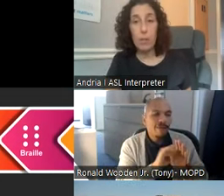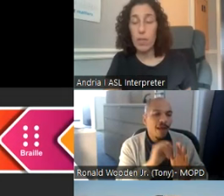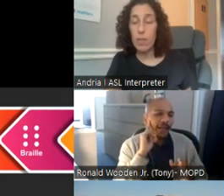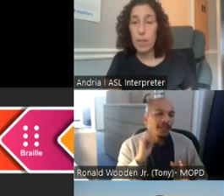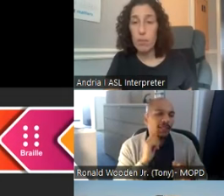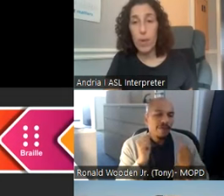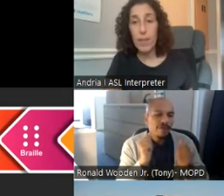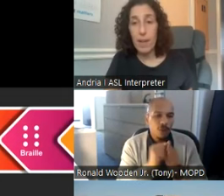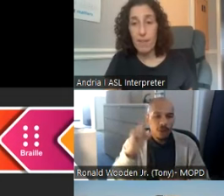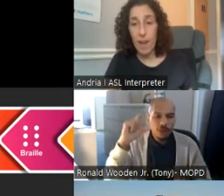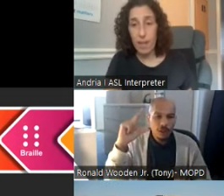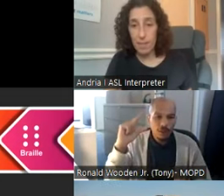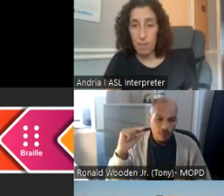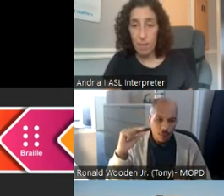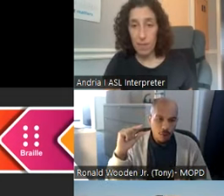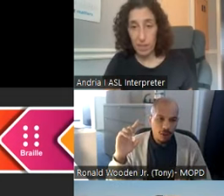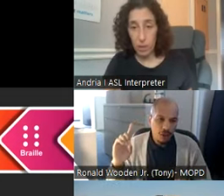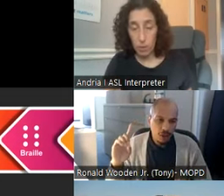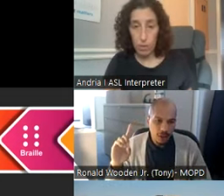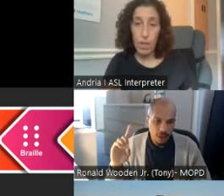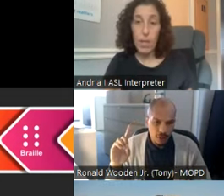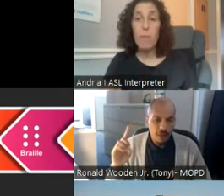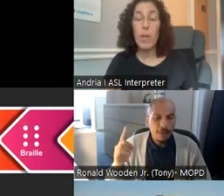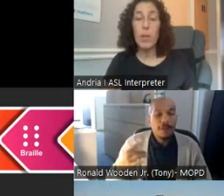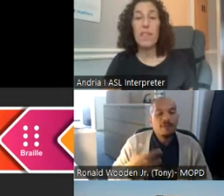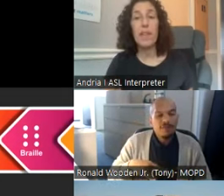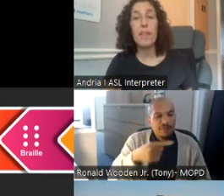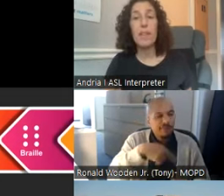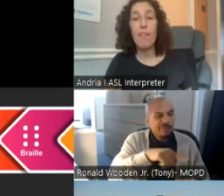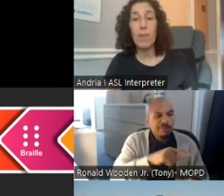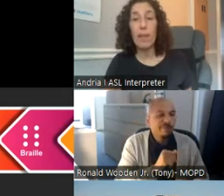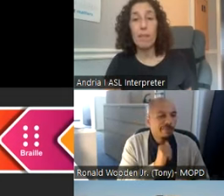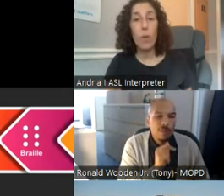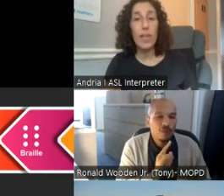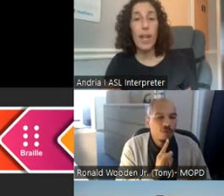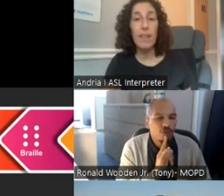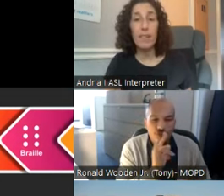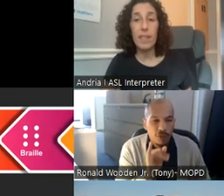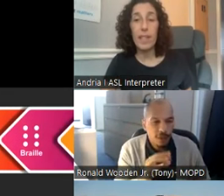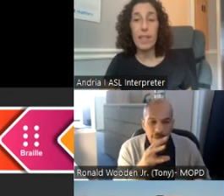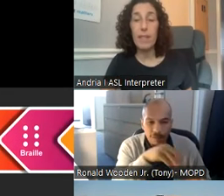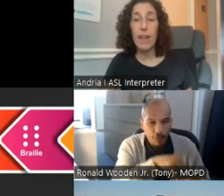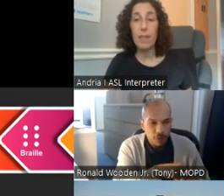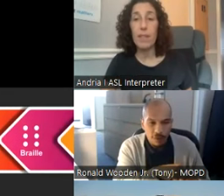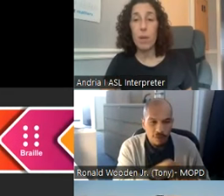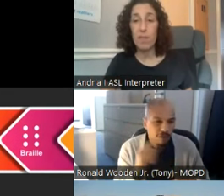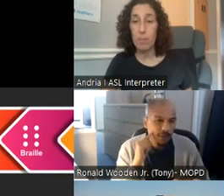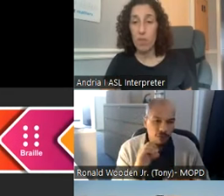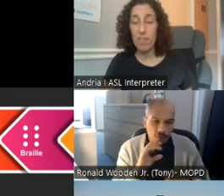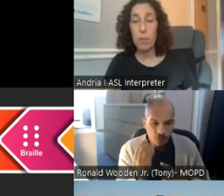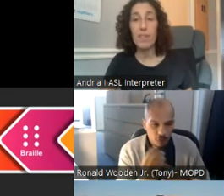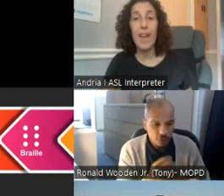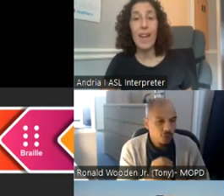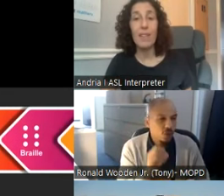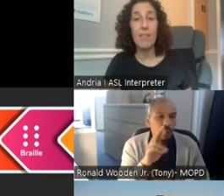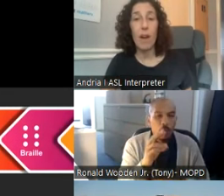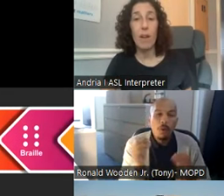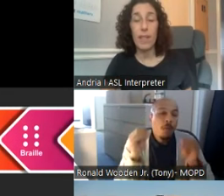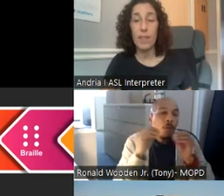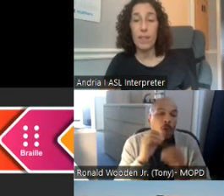entire community of people who identify as deaf people as a culture. When you say deaf with a lowercase d, that denotes a person who is